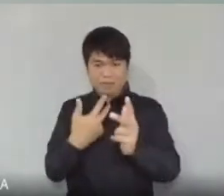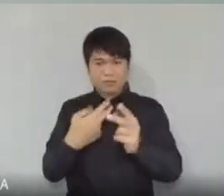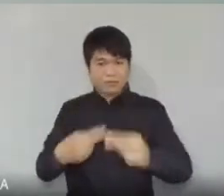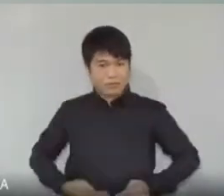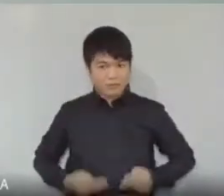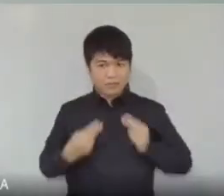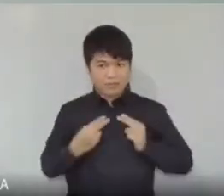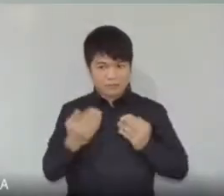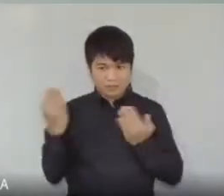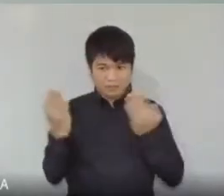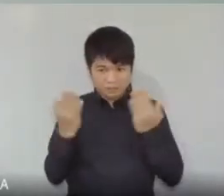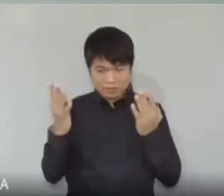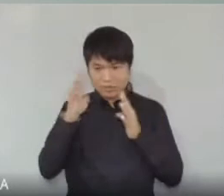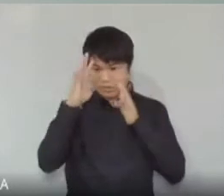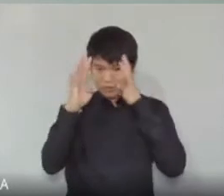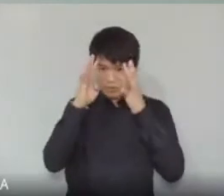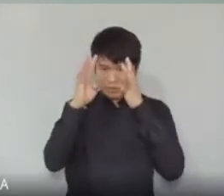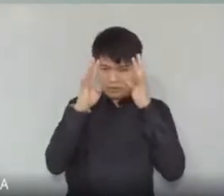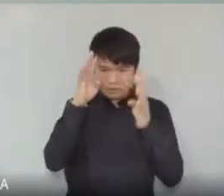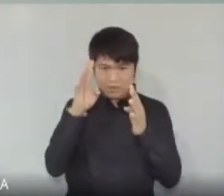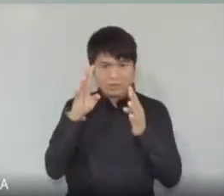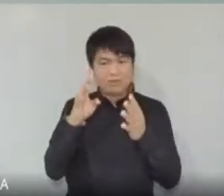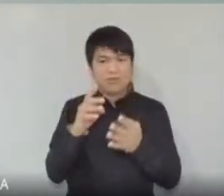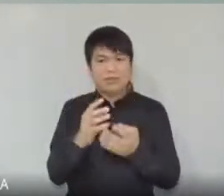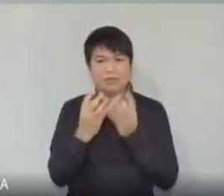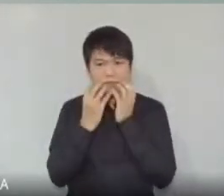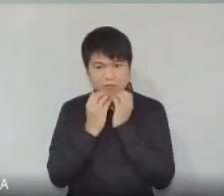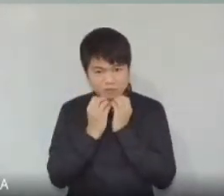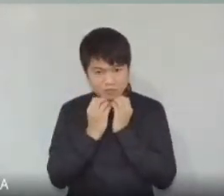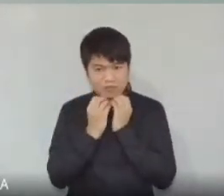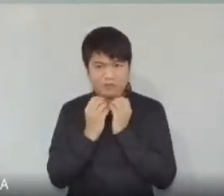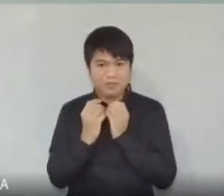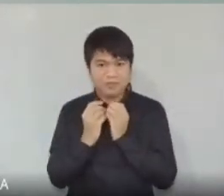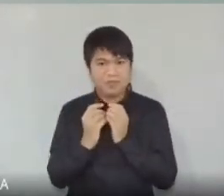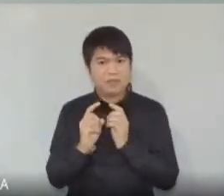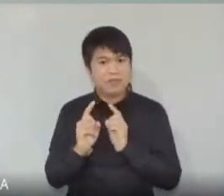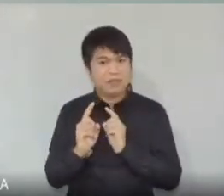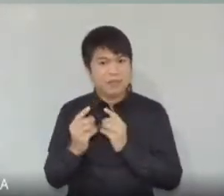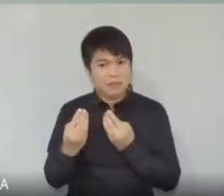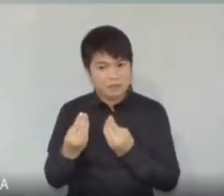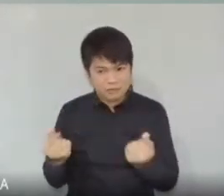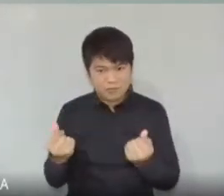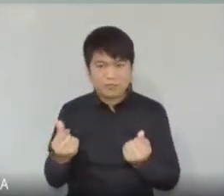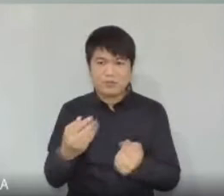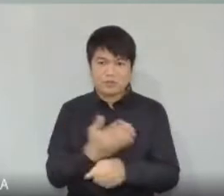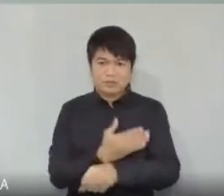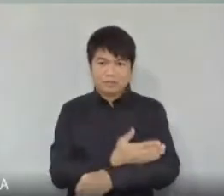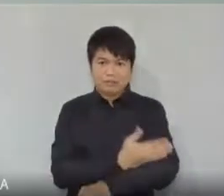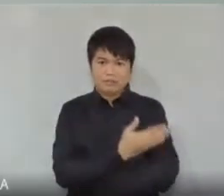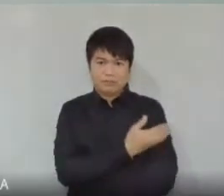and city-wide healthcare systems. So at Telehealth, the start is